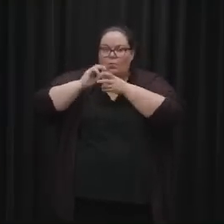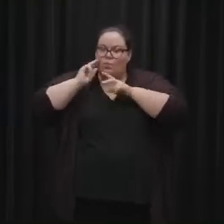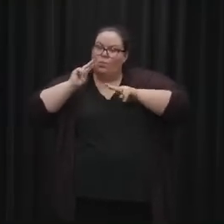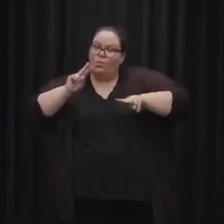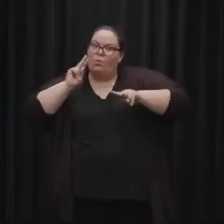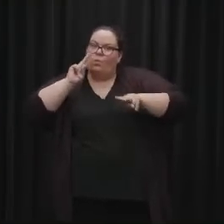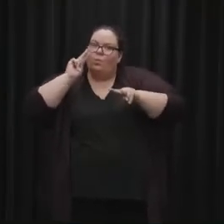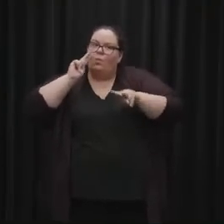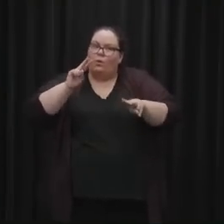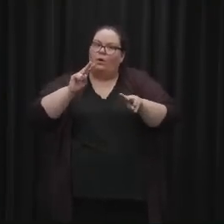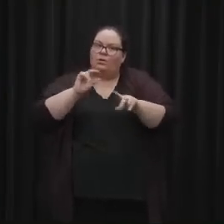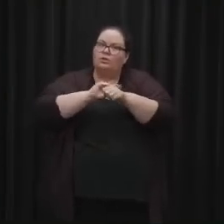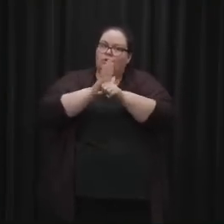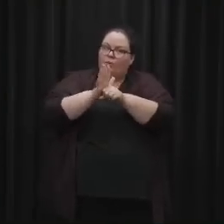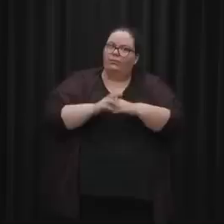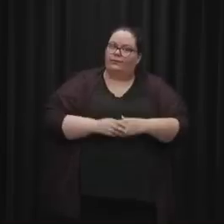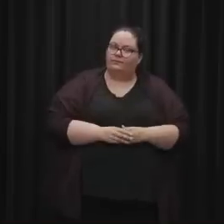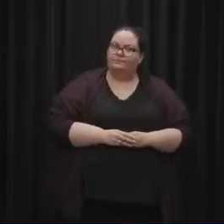this situation.